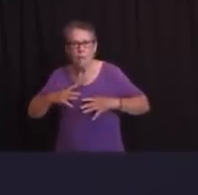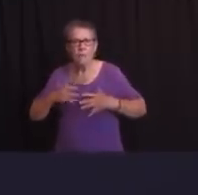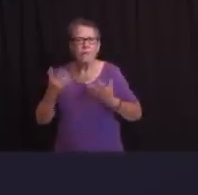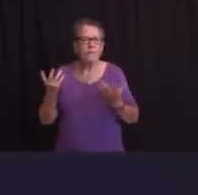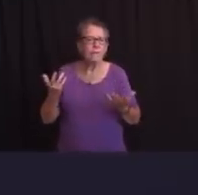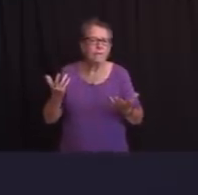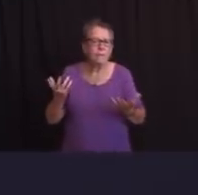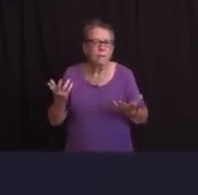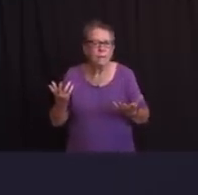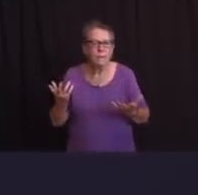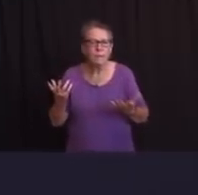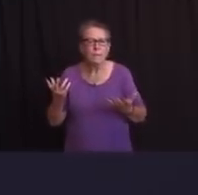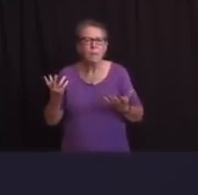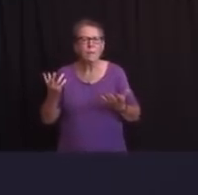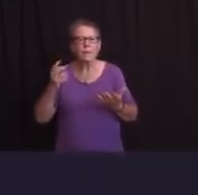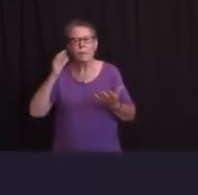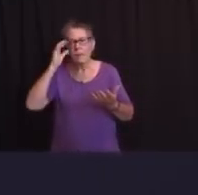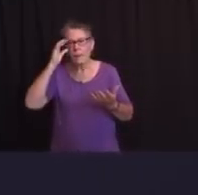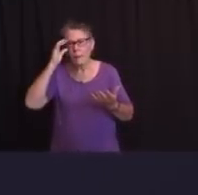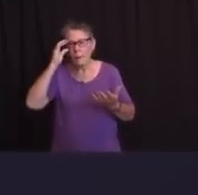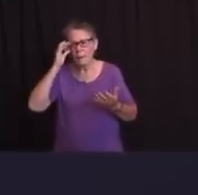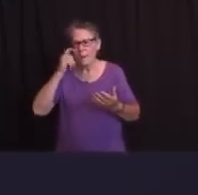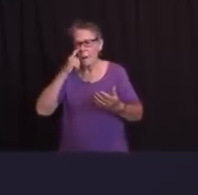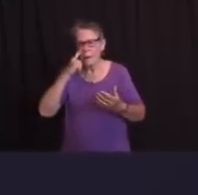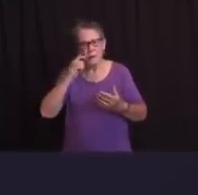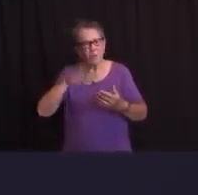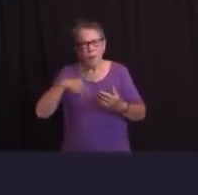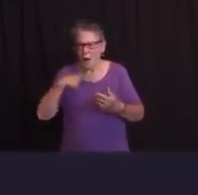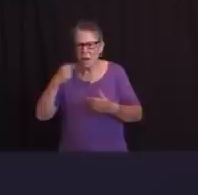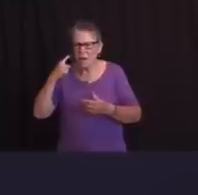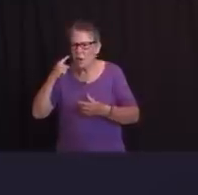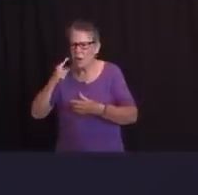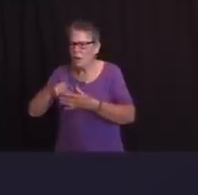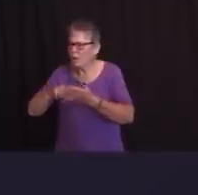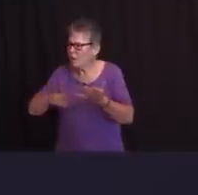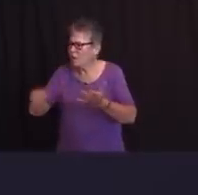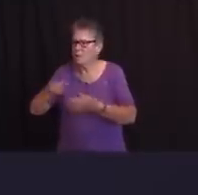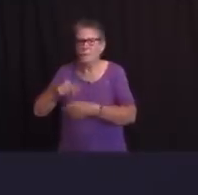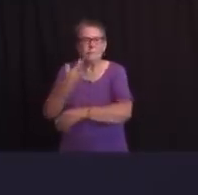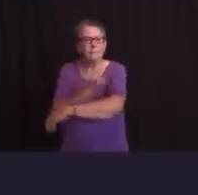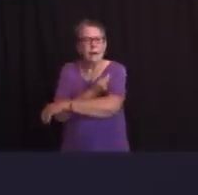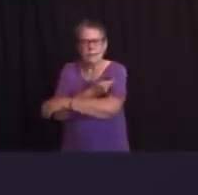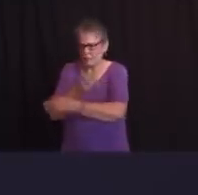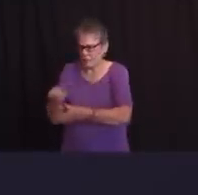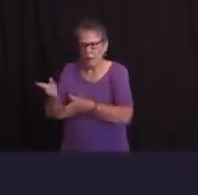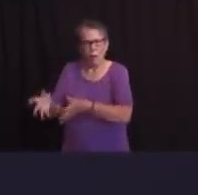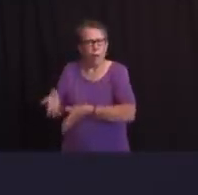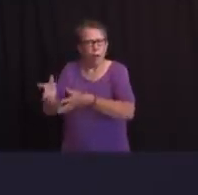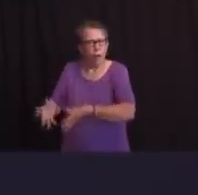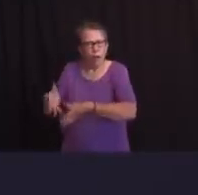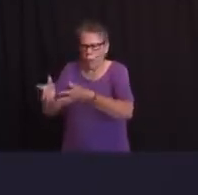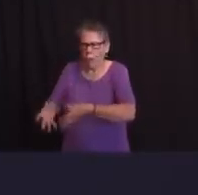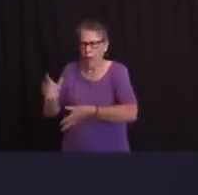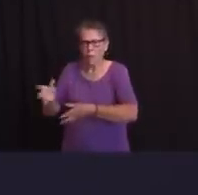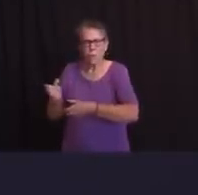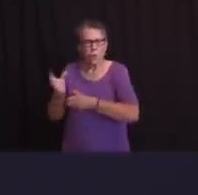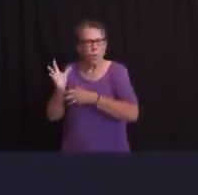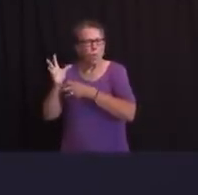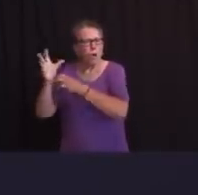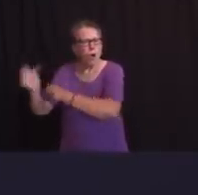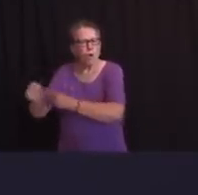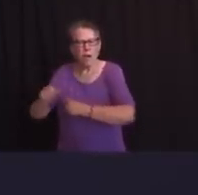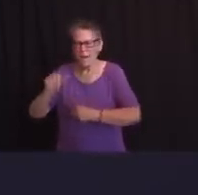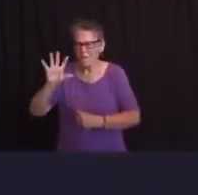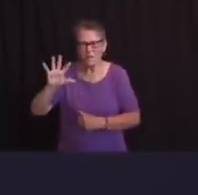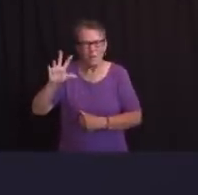expired. Is that true? And how many are on the cusp of being wasted? Have the circumstances with the variant changed enough for you